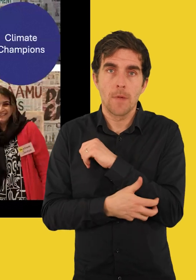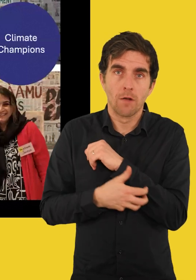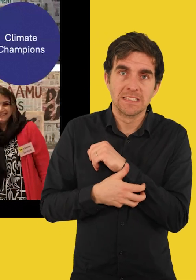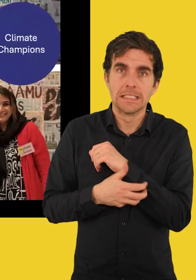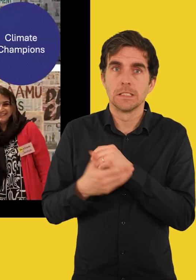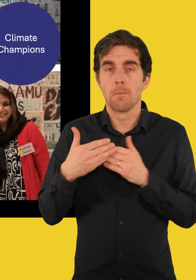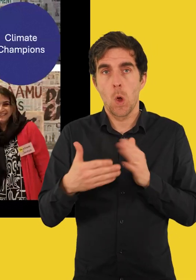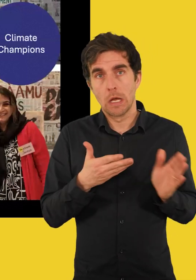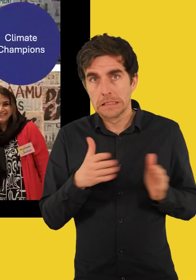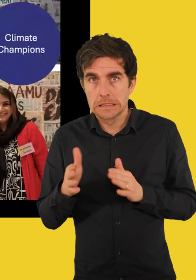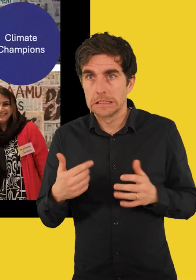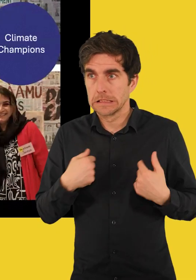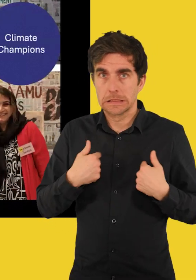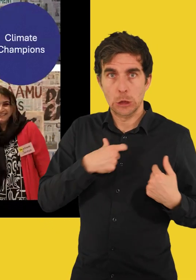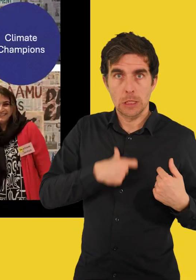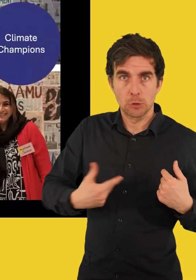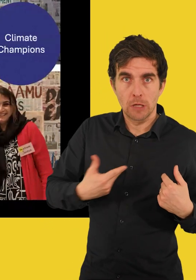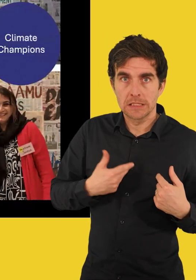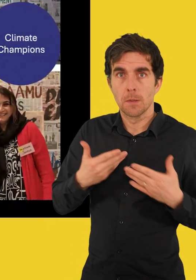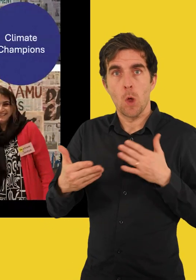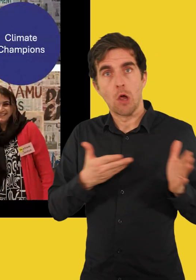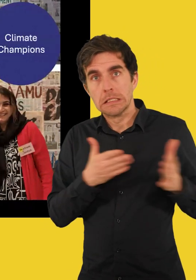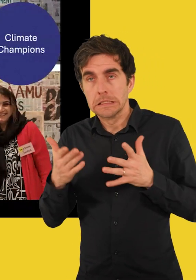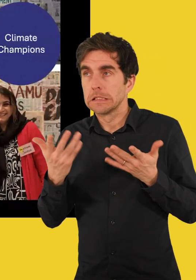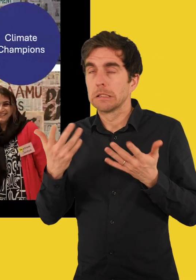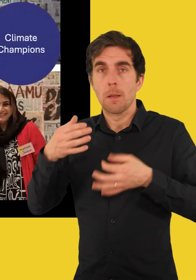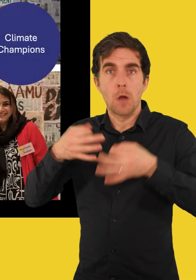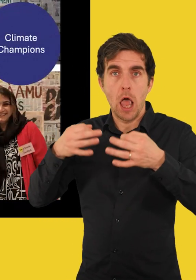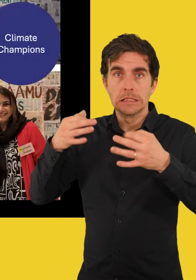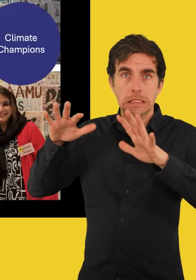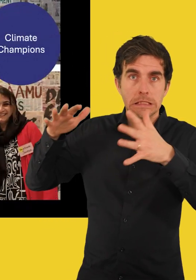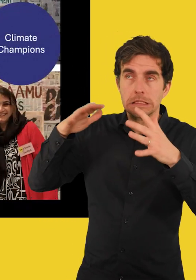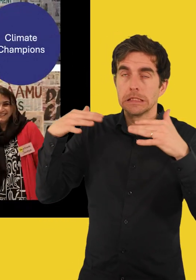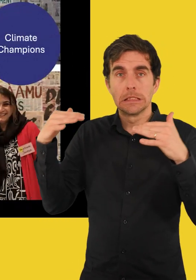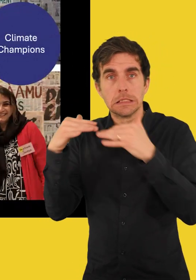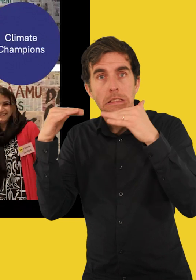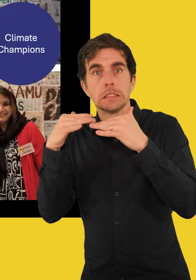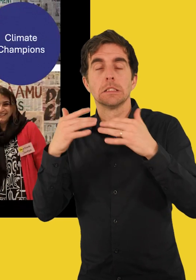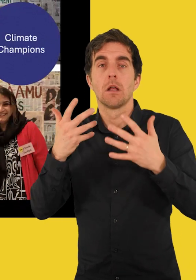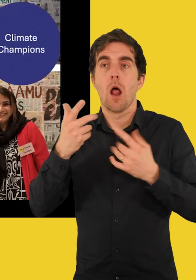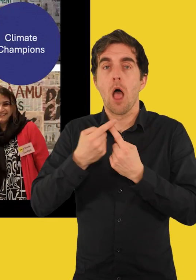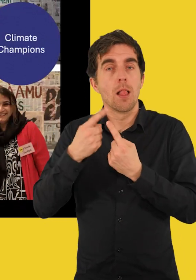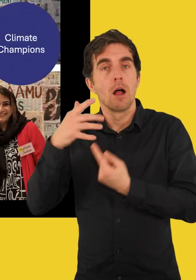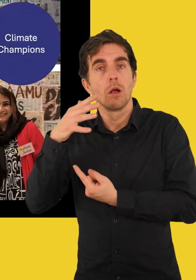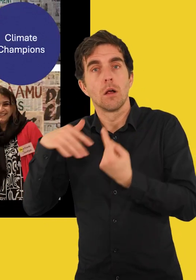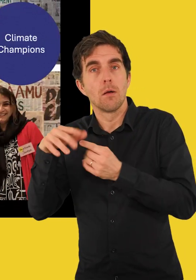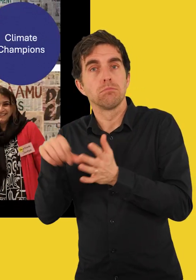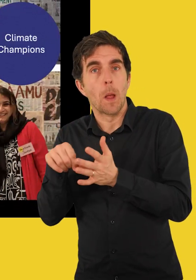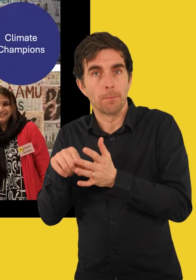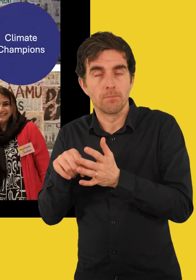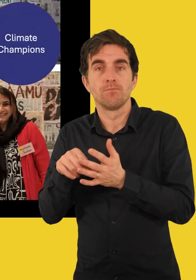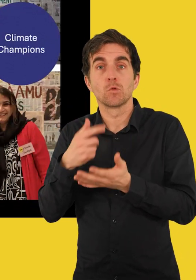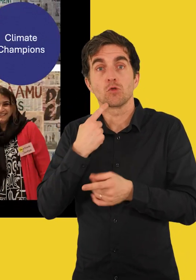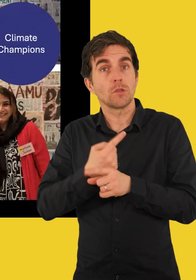or scarcity of fundamental human requirements, political instability, big social issues, and more. So the conversation